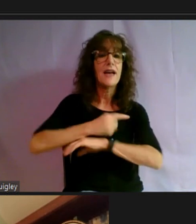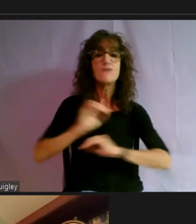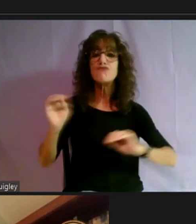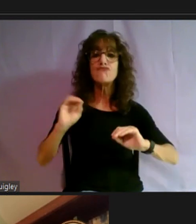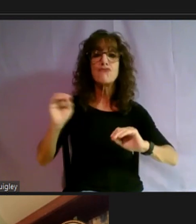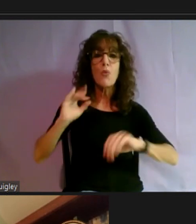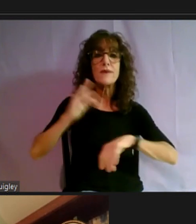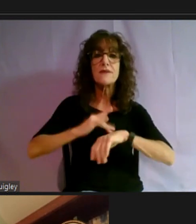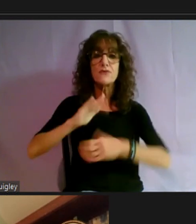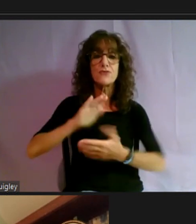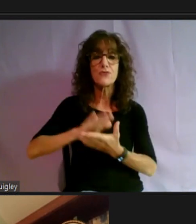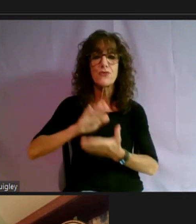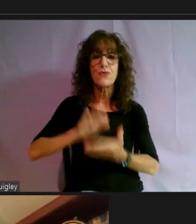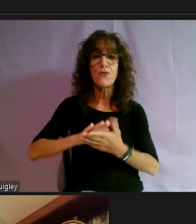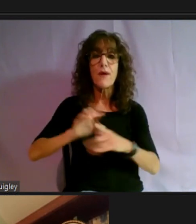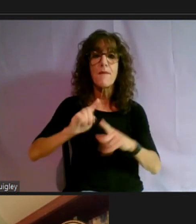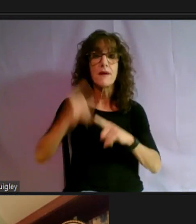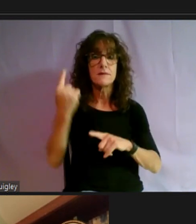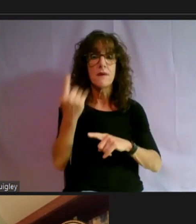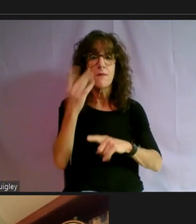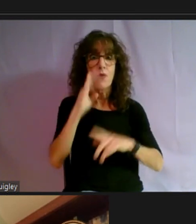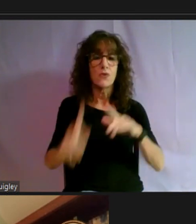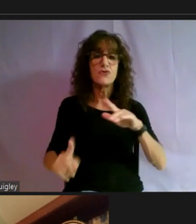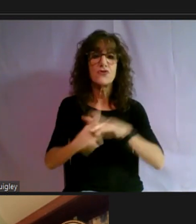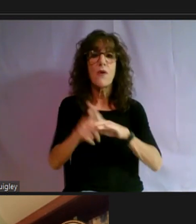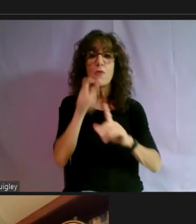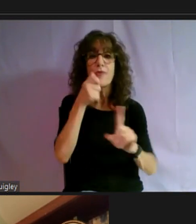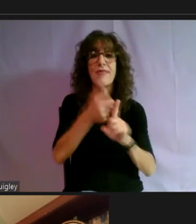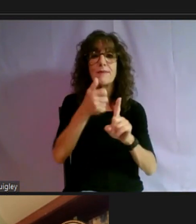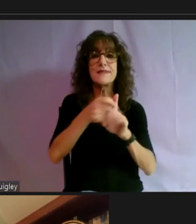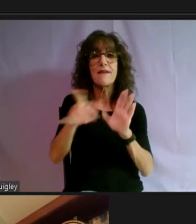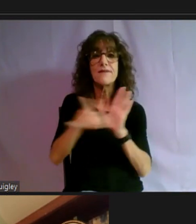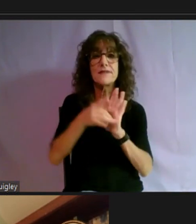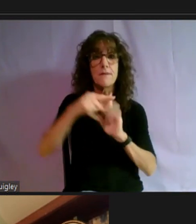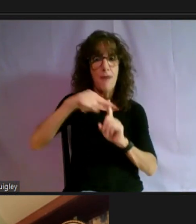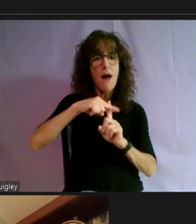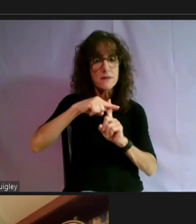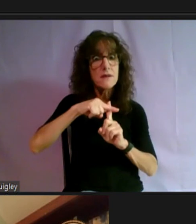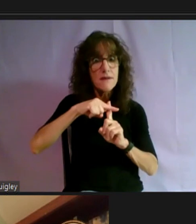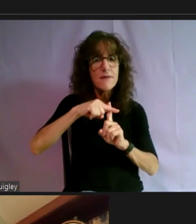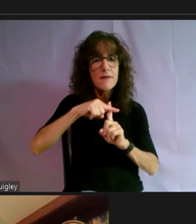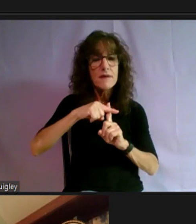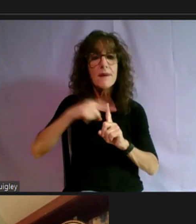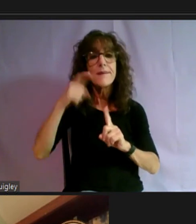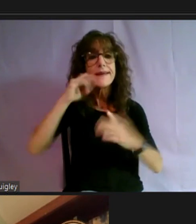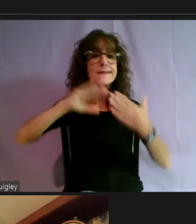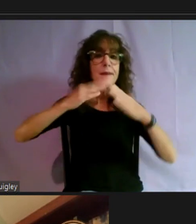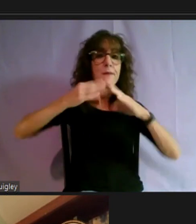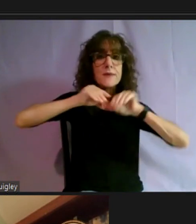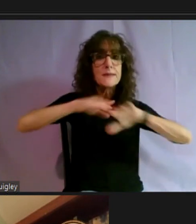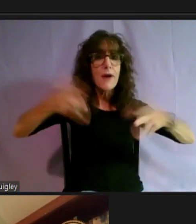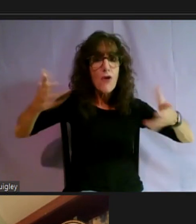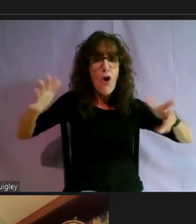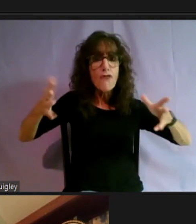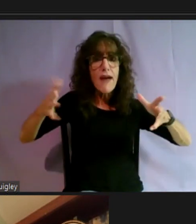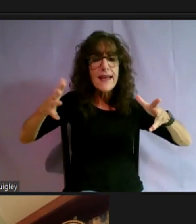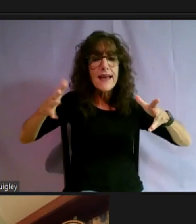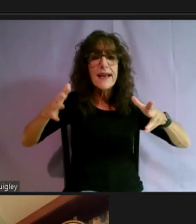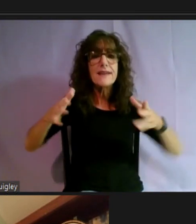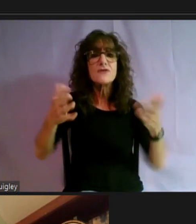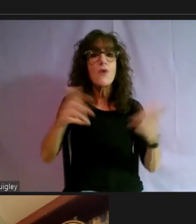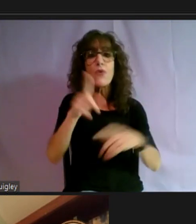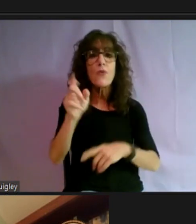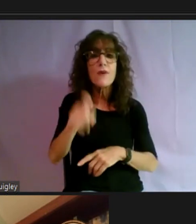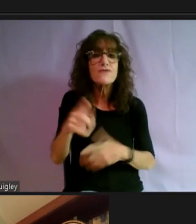school yet, but somebody's going to show up who is positive, right? Because there's community spread. The real question is